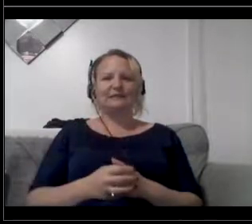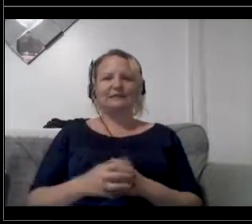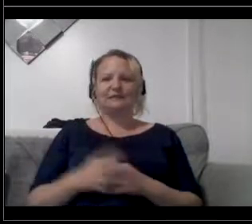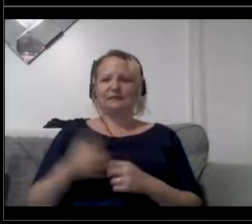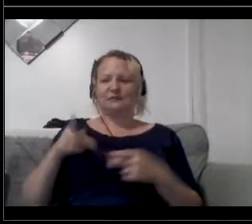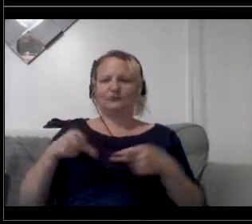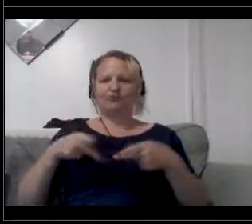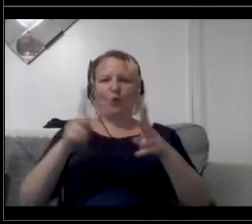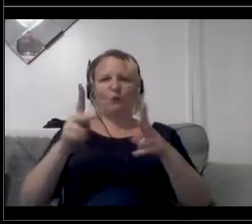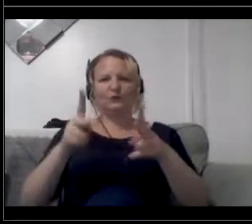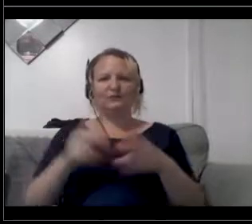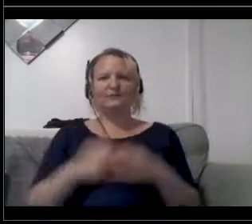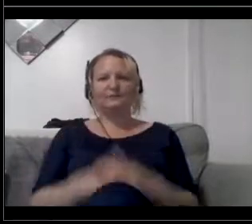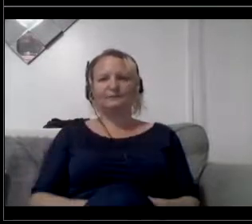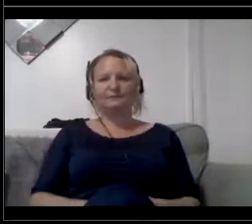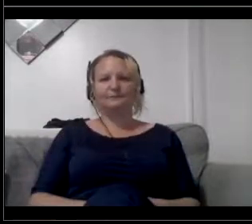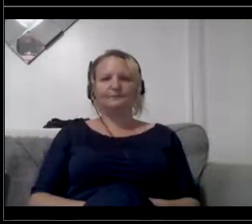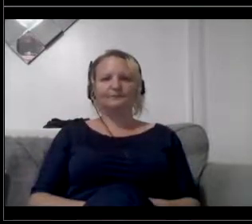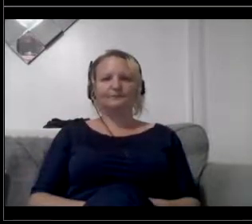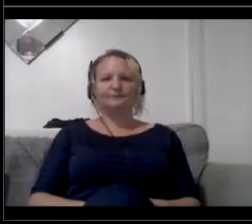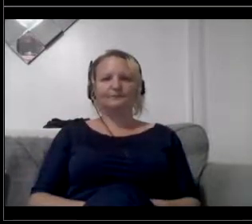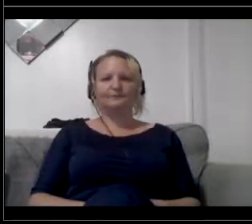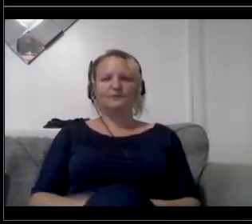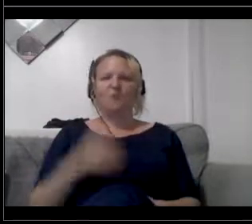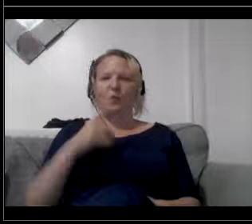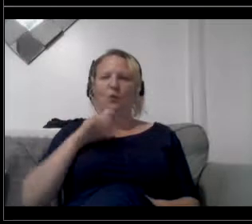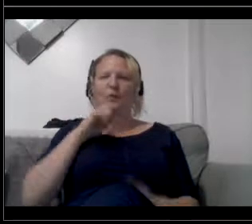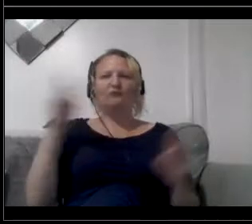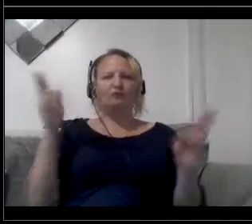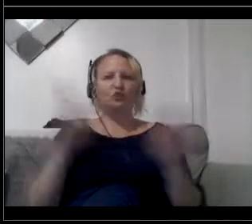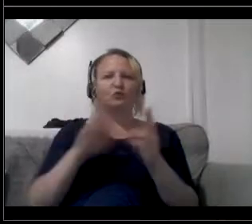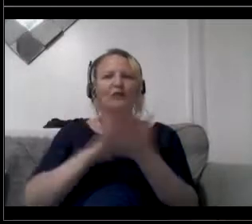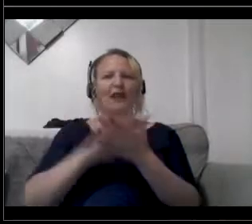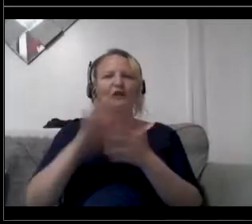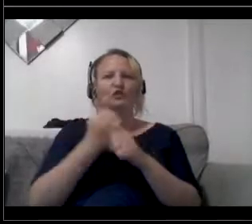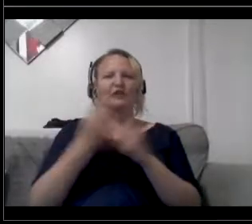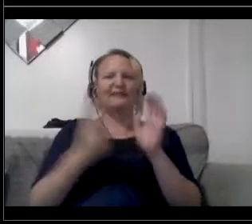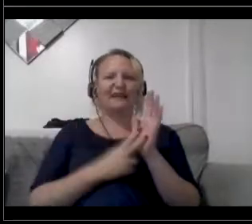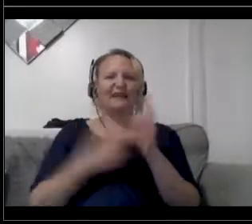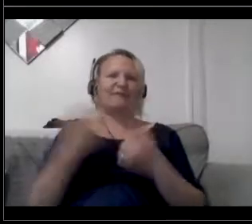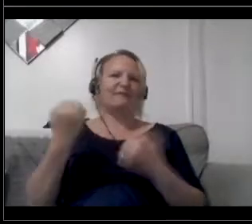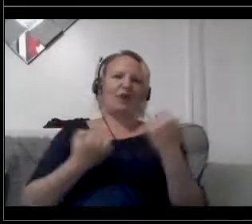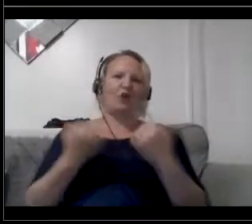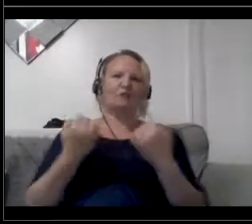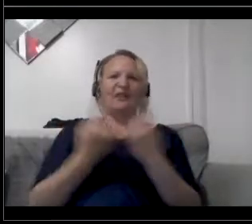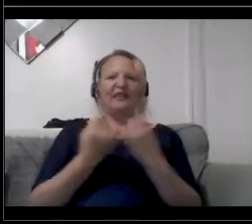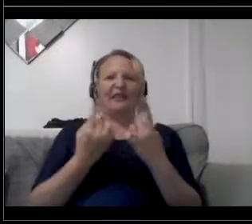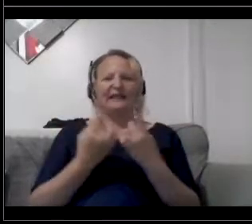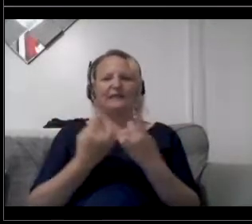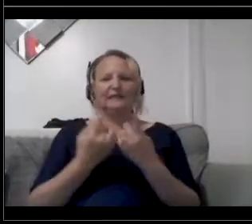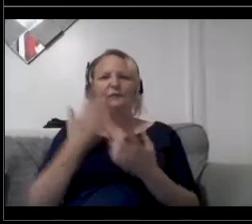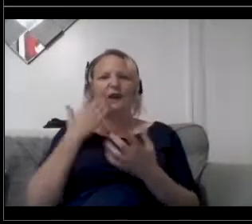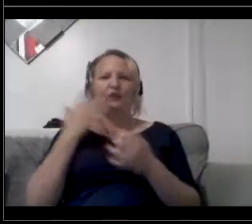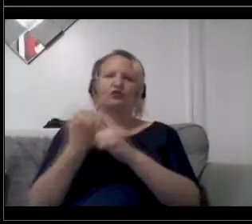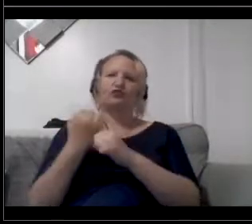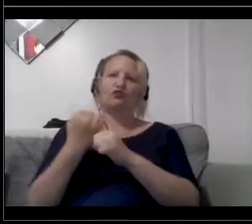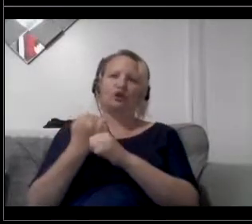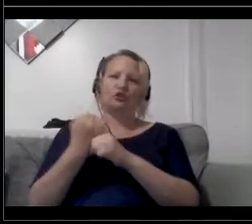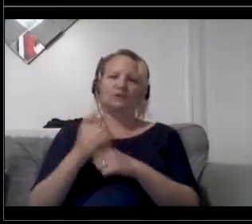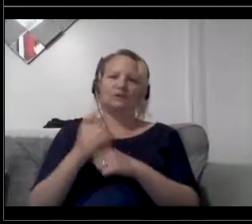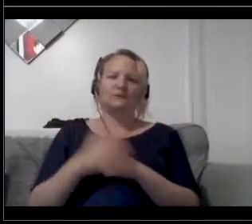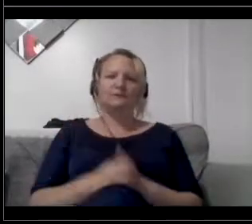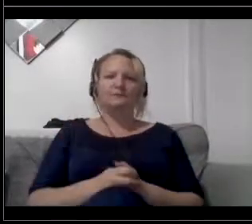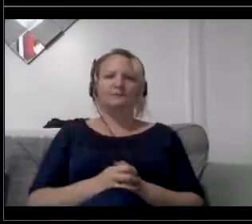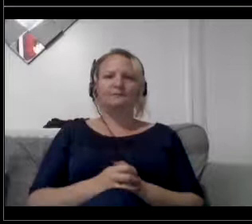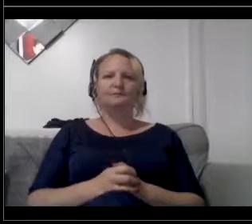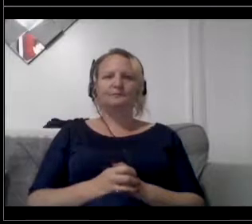network, thereby reducing the number of HGV movements from the public road network during the construction phase. Following discussion with